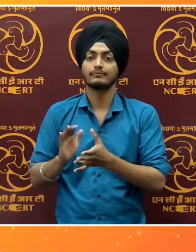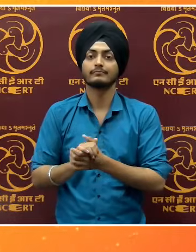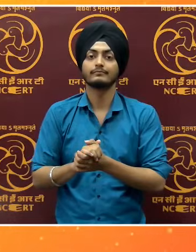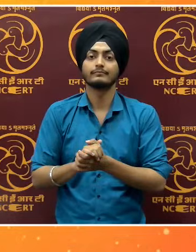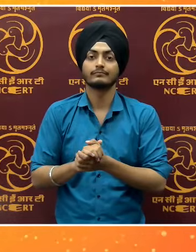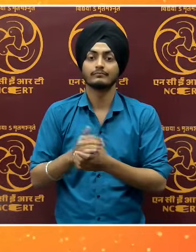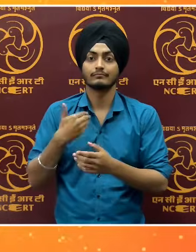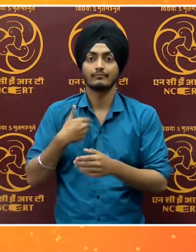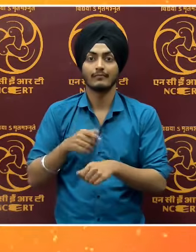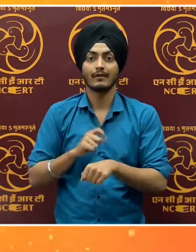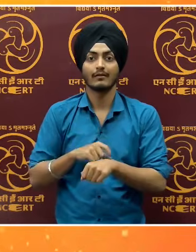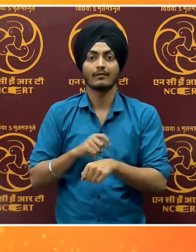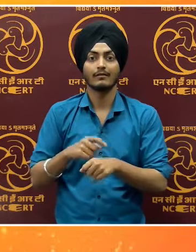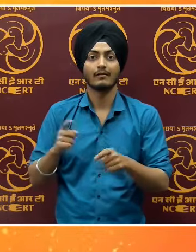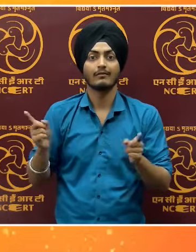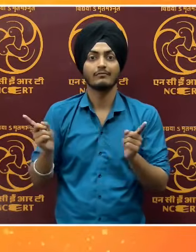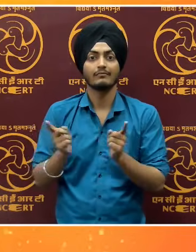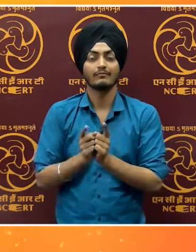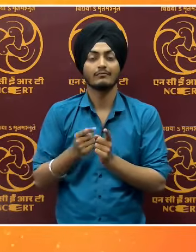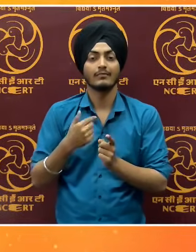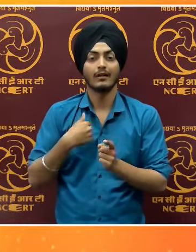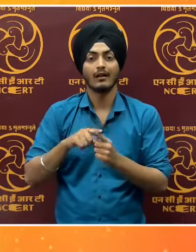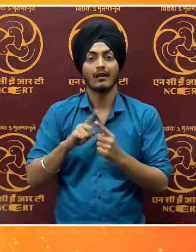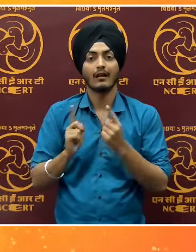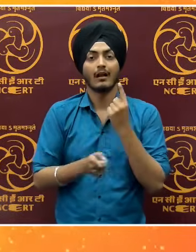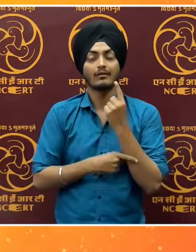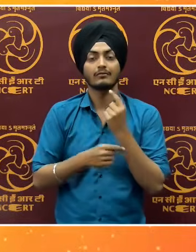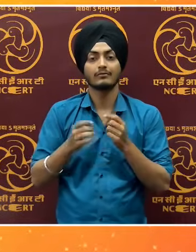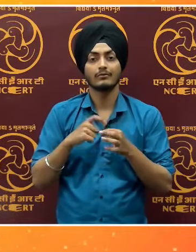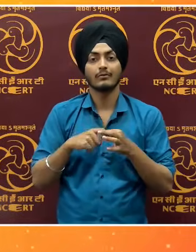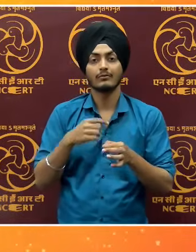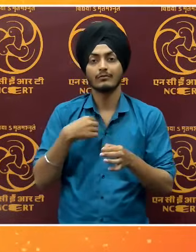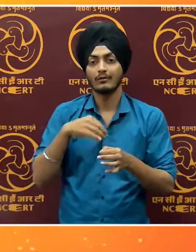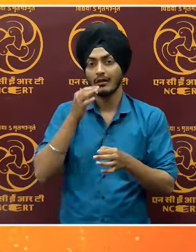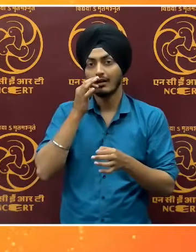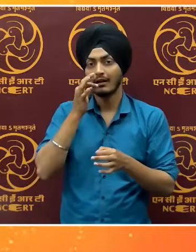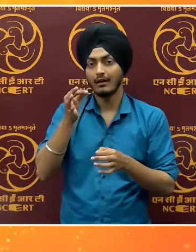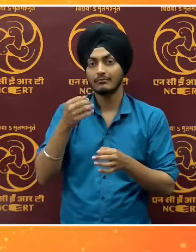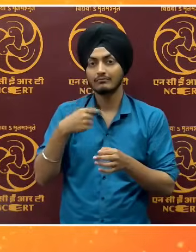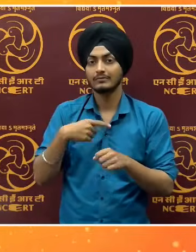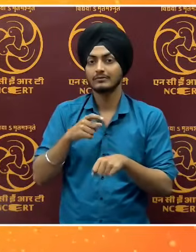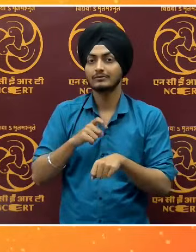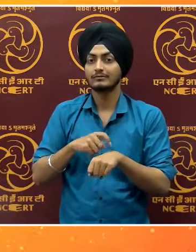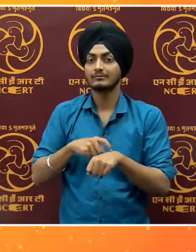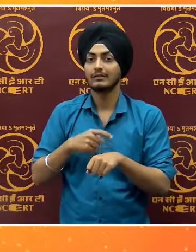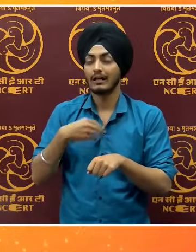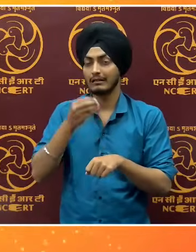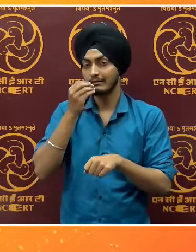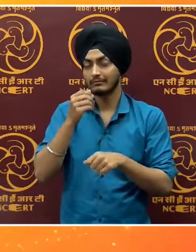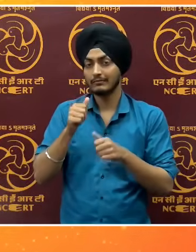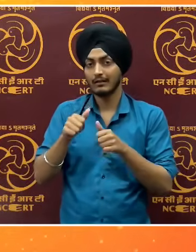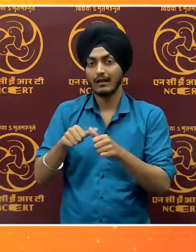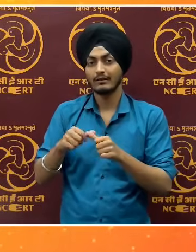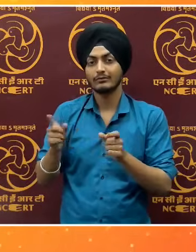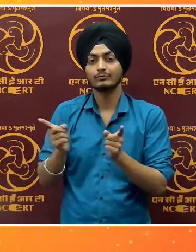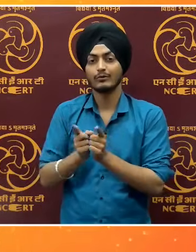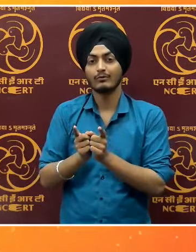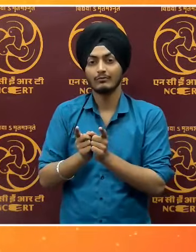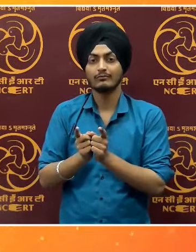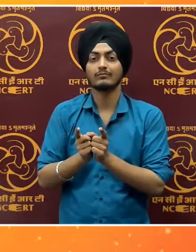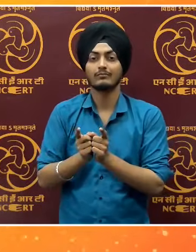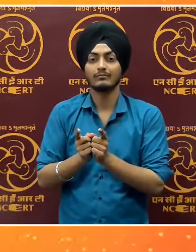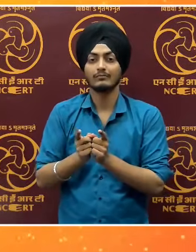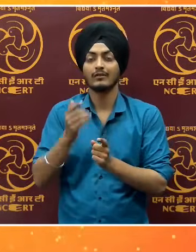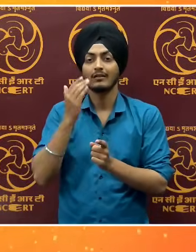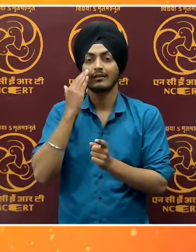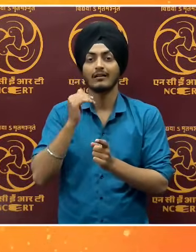we don't have much time left, so I'll ask the last question, and I would request you to just answer it in brief. So